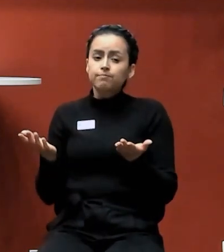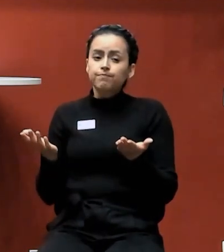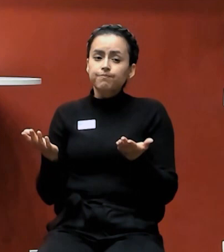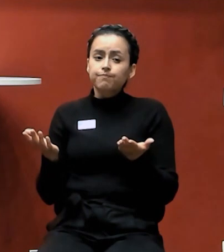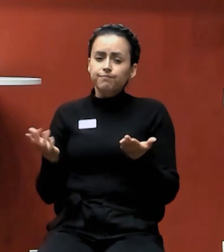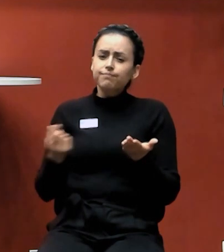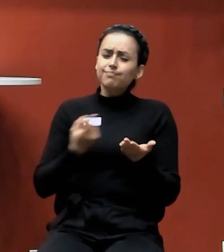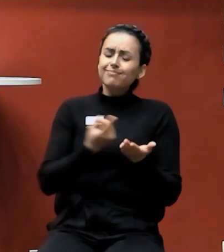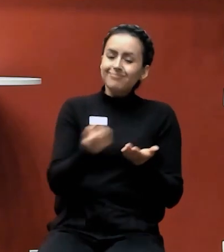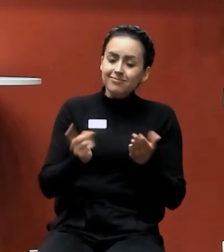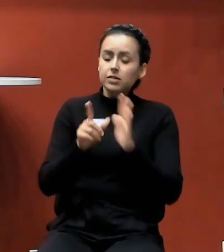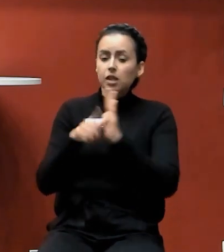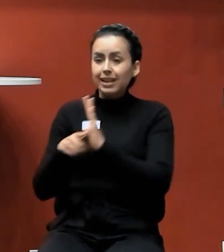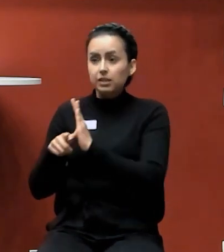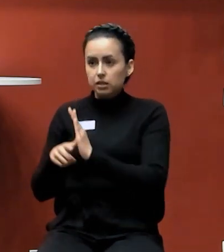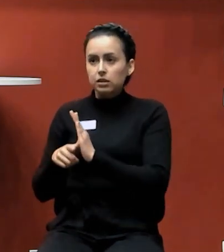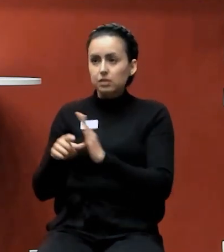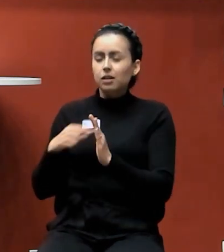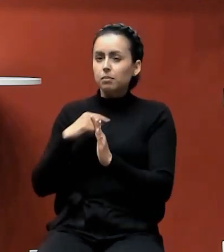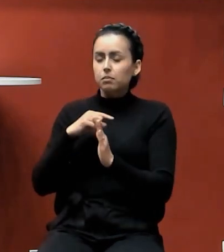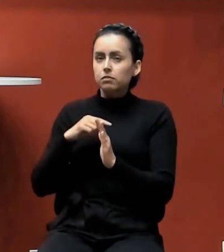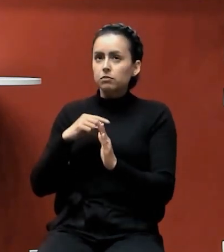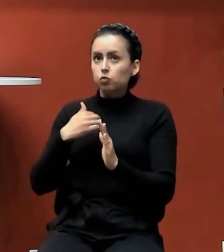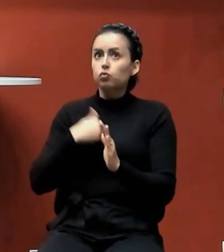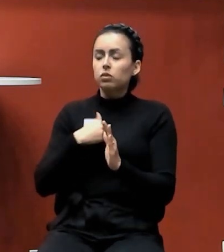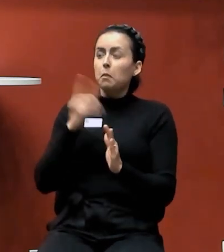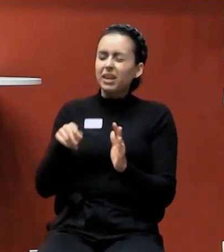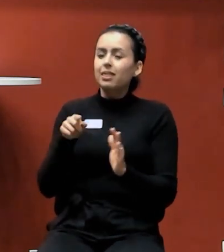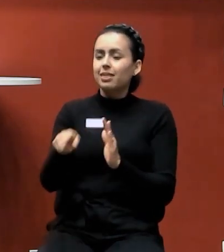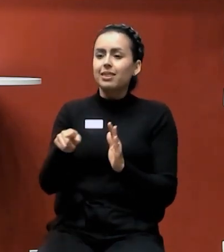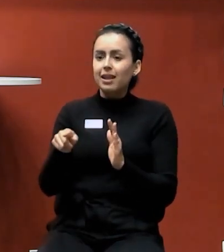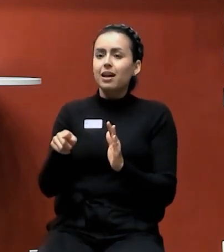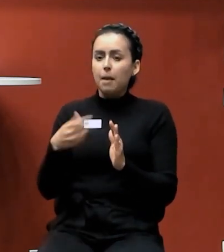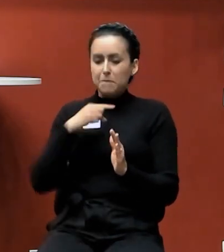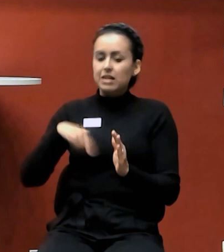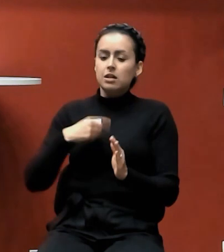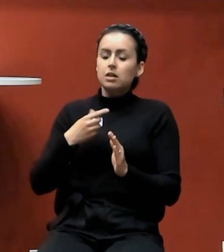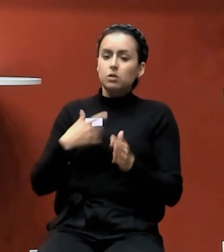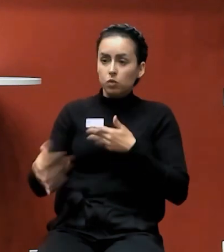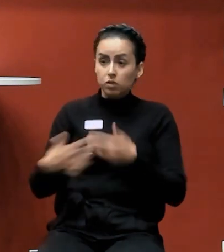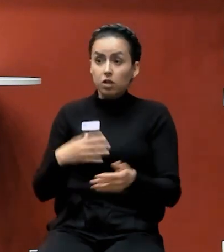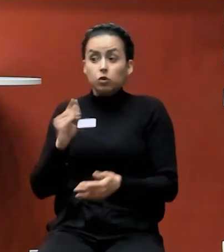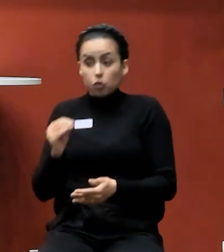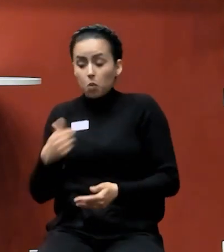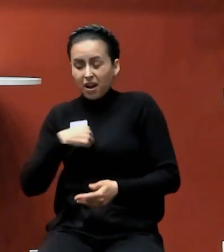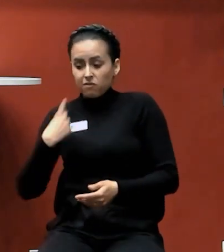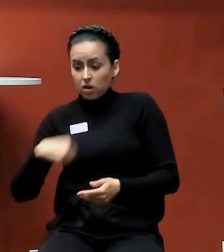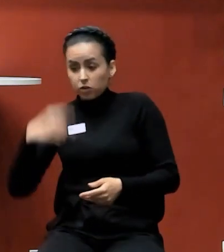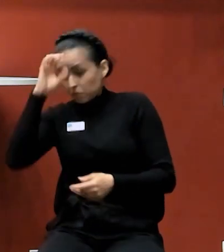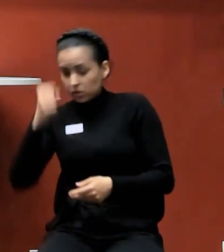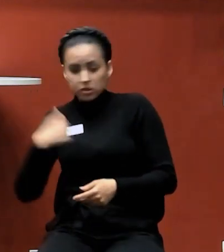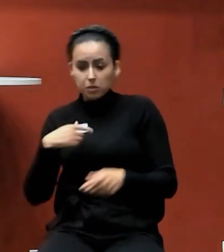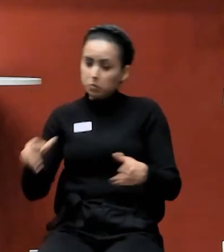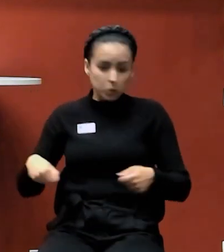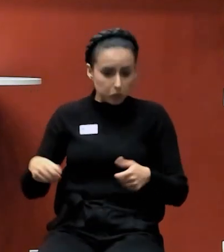it's those moments that go, this is our work. Yes, I'm a white guy who's not in a wheelchair, And yes,